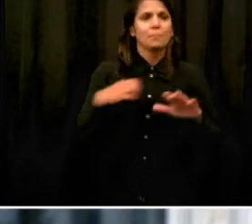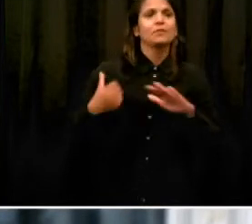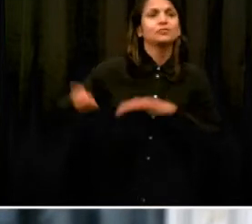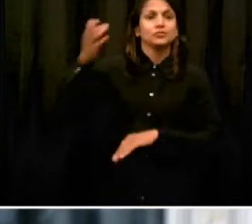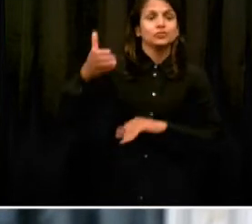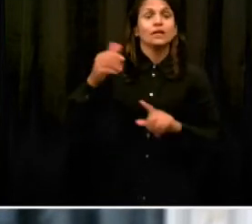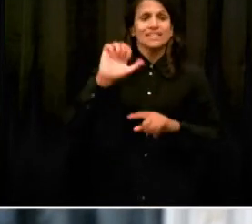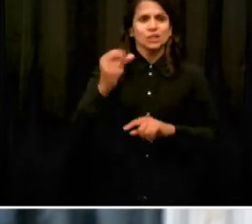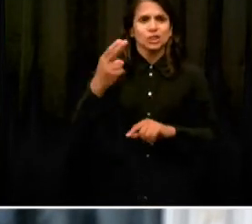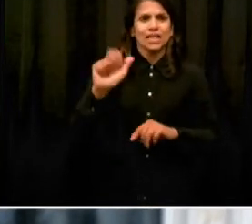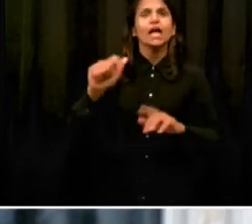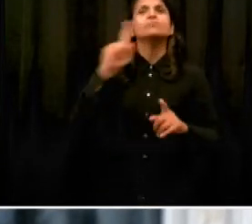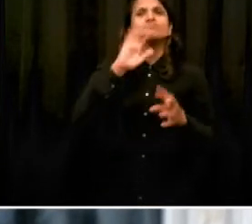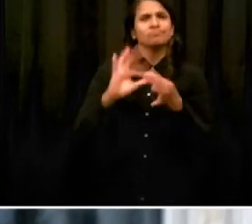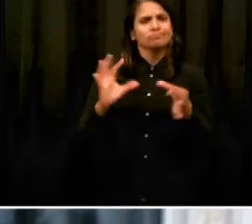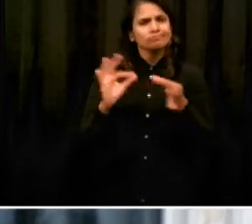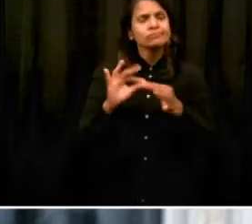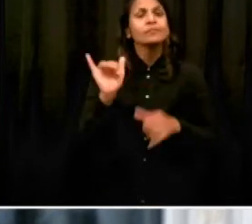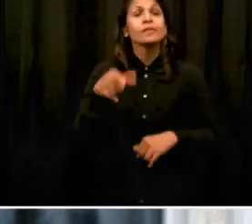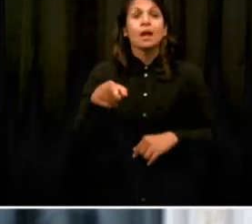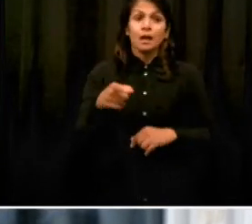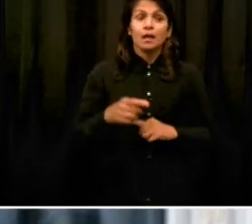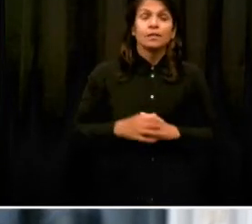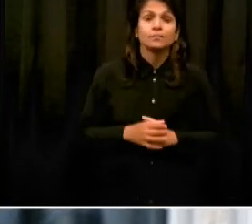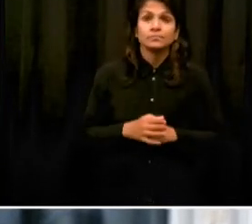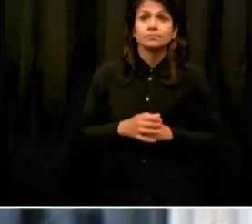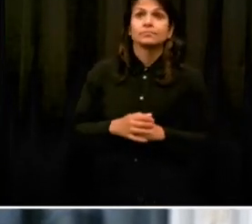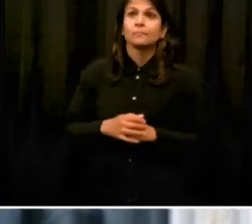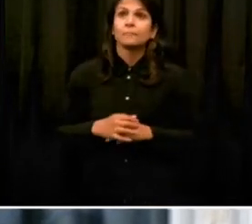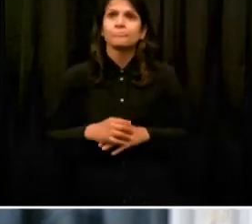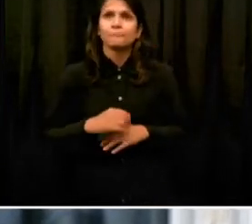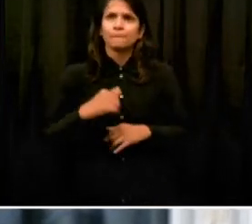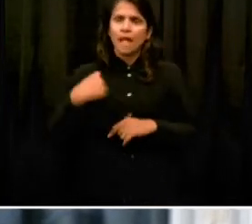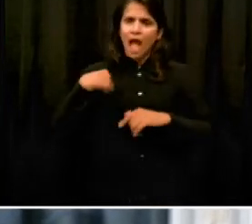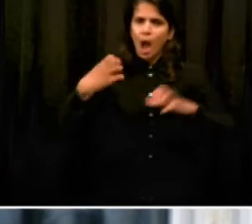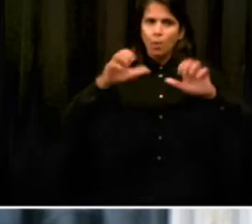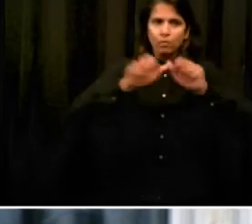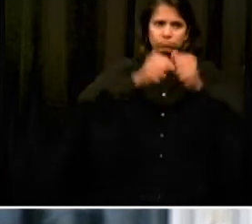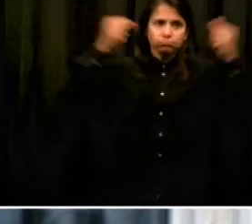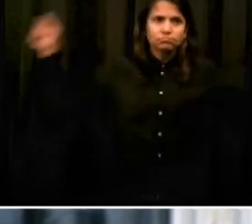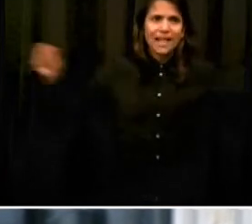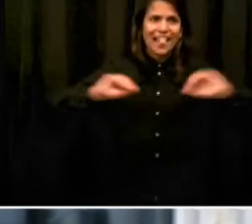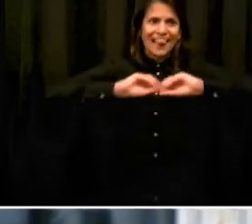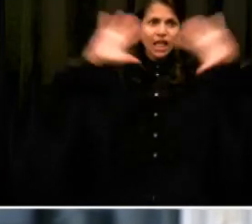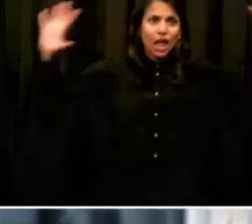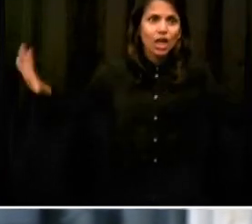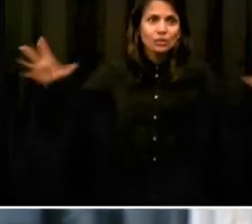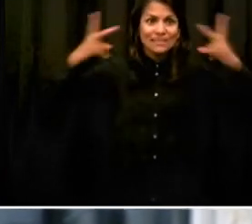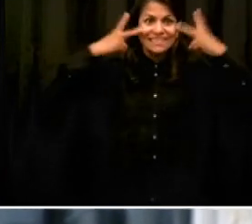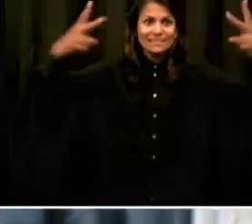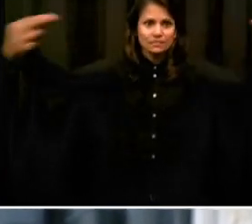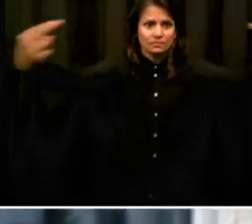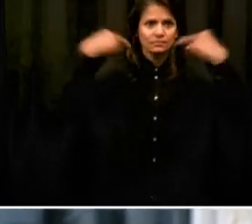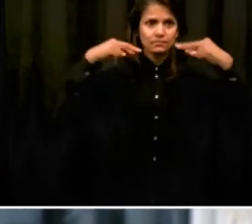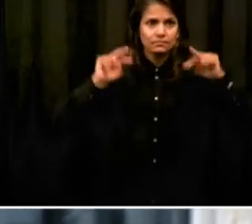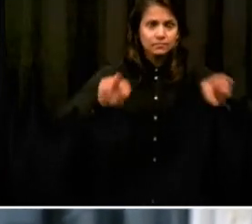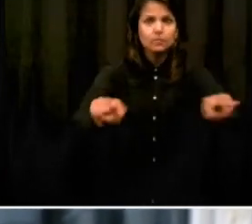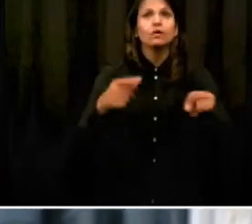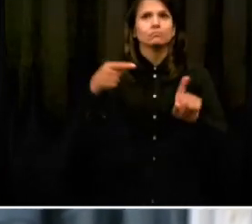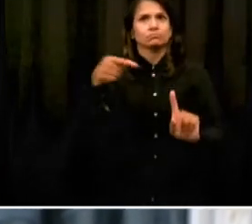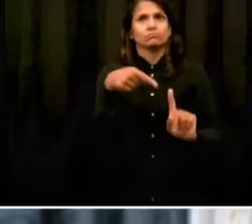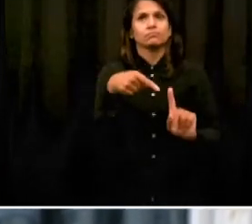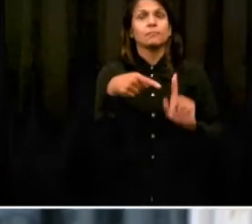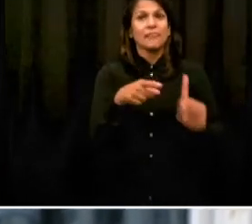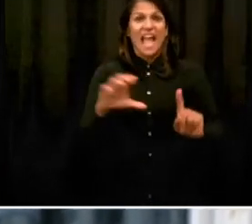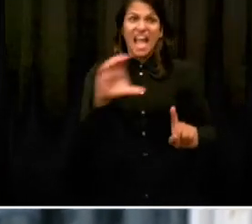for mitigating factors, but just having a roadmap, if you will, where the public knows what to expect when an